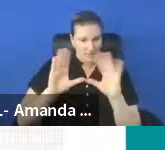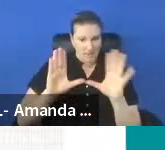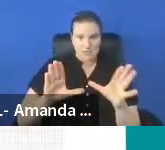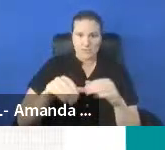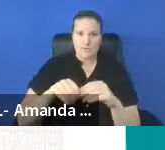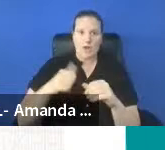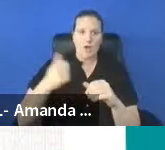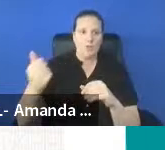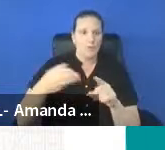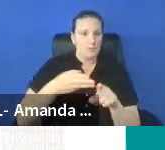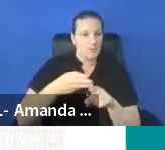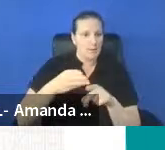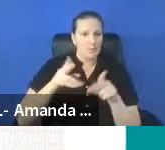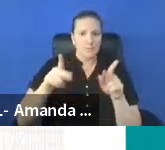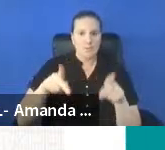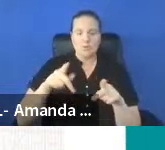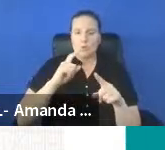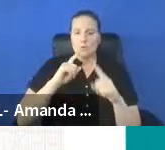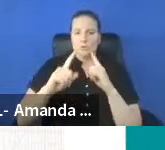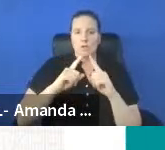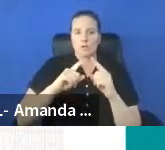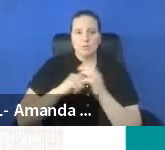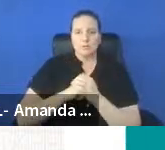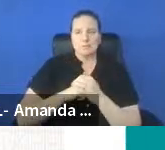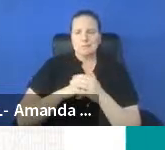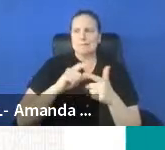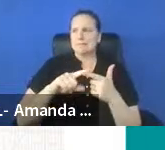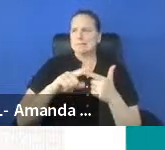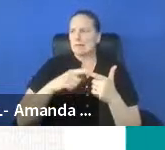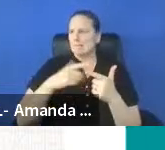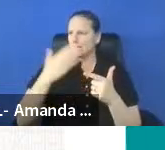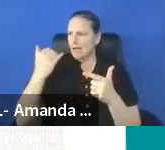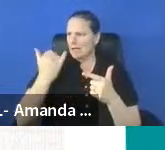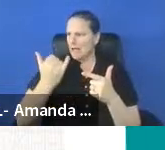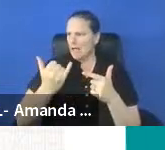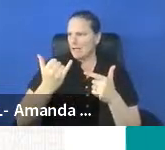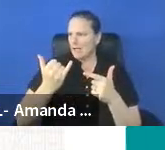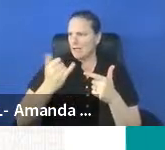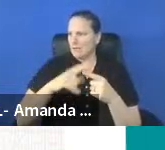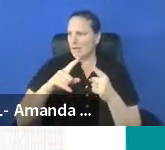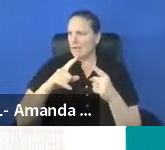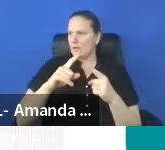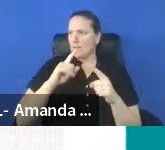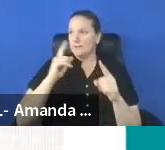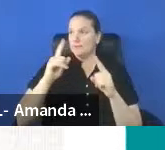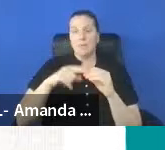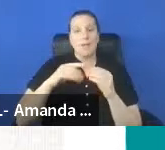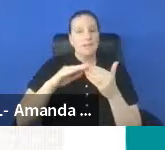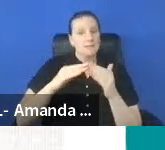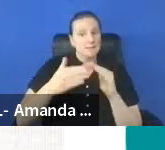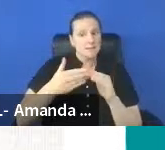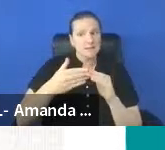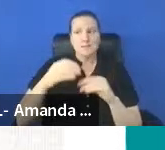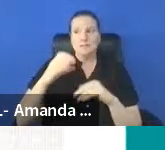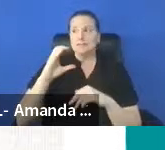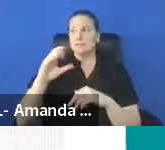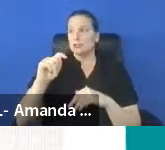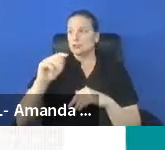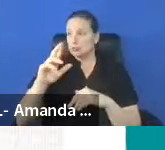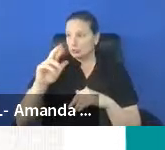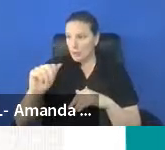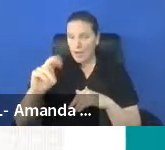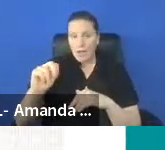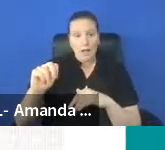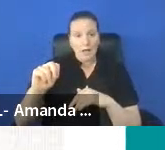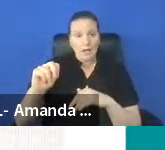the other main person who was talking, which, geez, I forgot now, but they were talking about the city, CTRAN, and I did